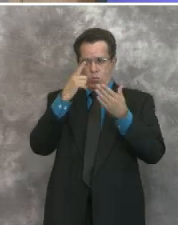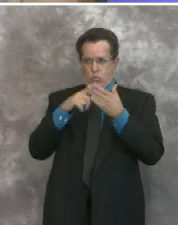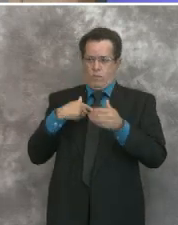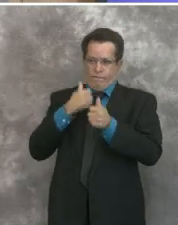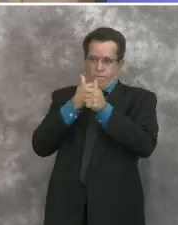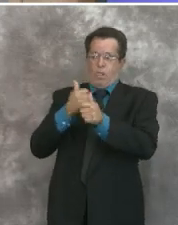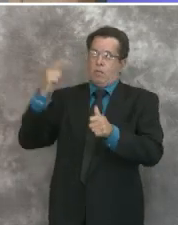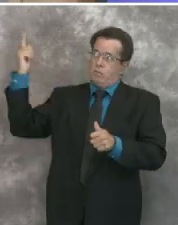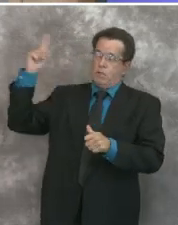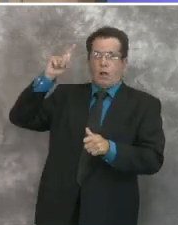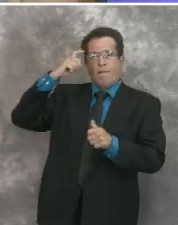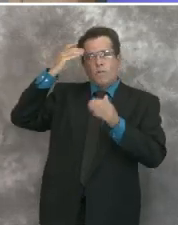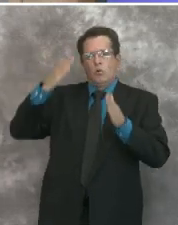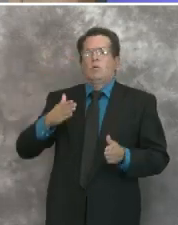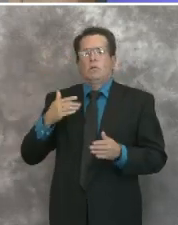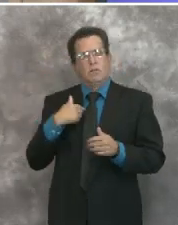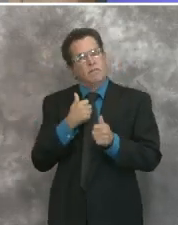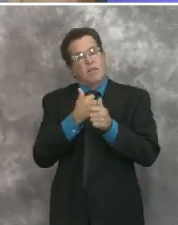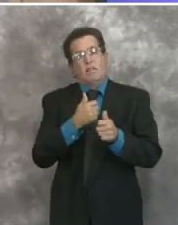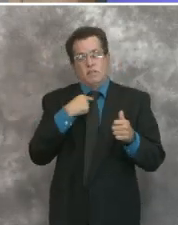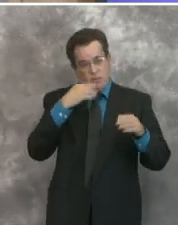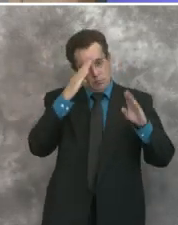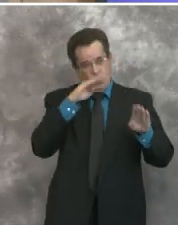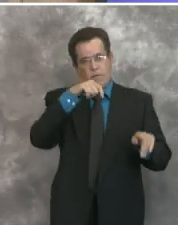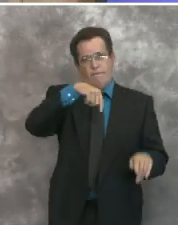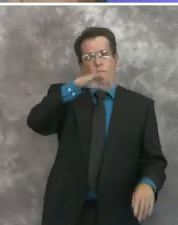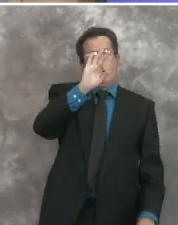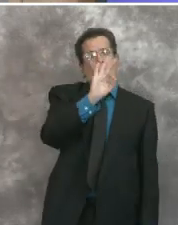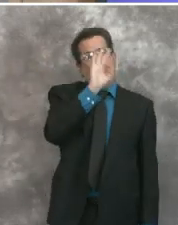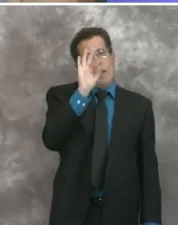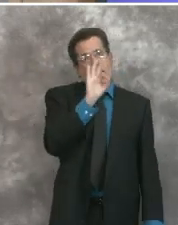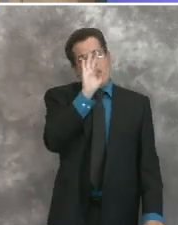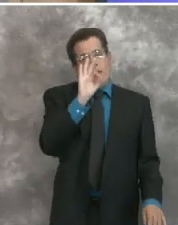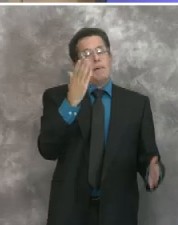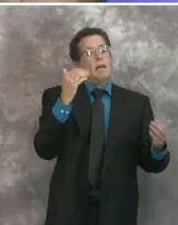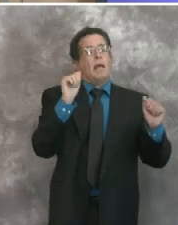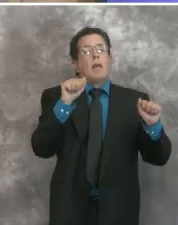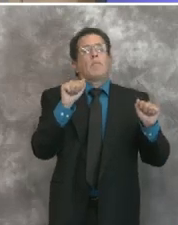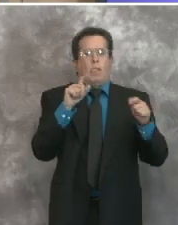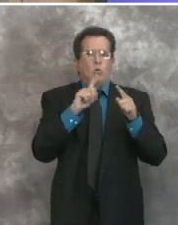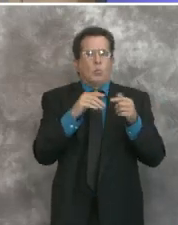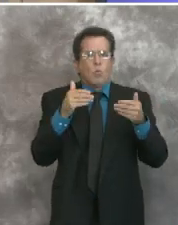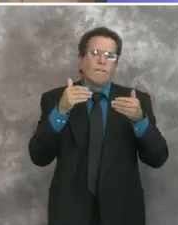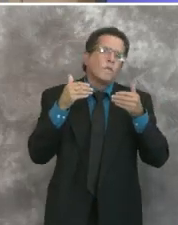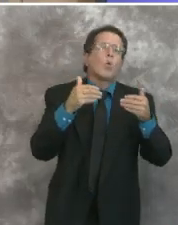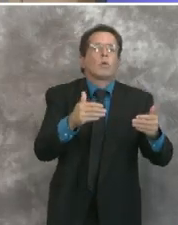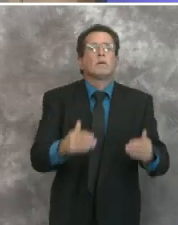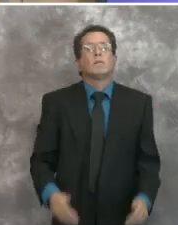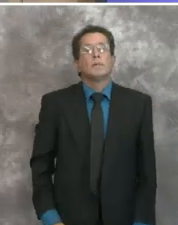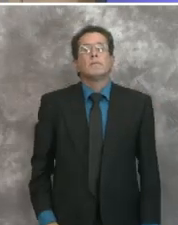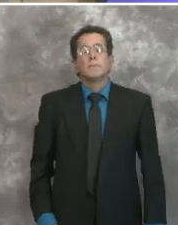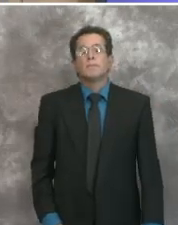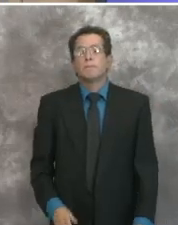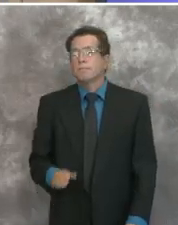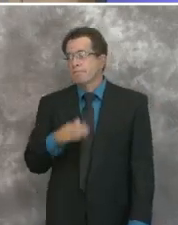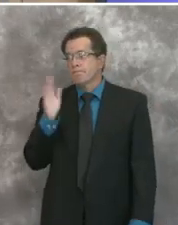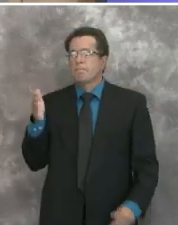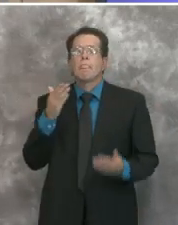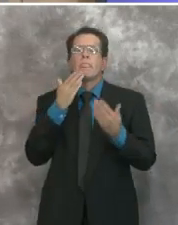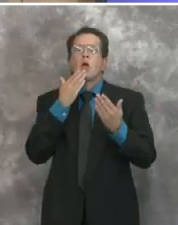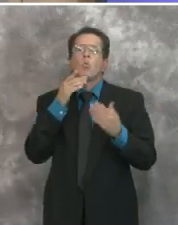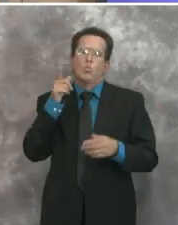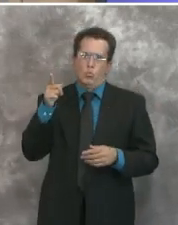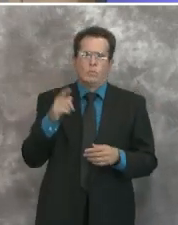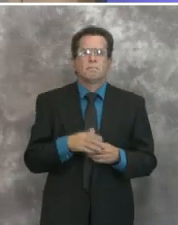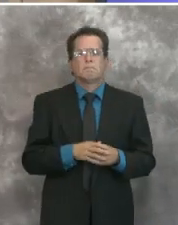outlined for Friday, it's our expectation, barring something changing, that we would be in a position to move forward with that. Thank you.